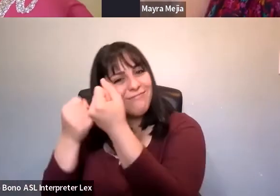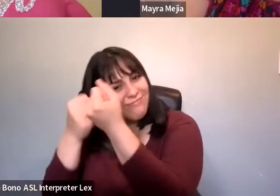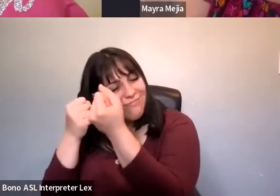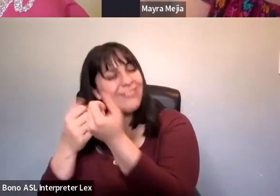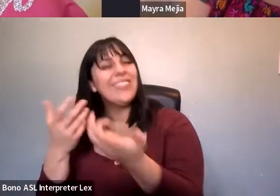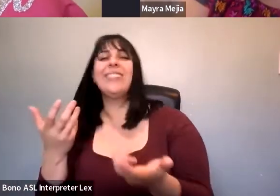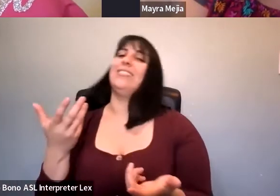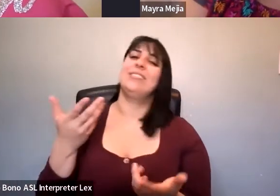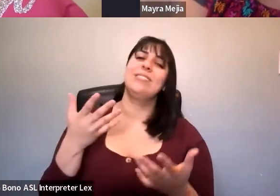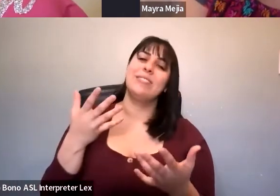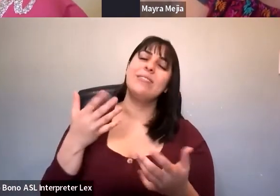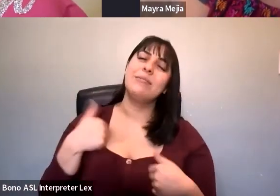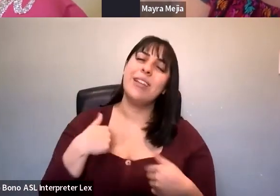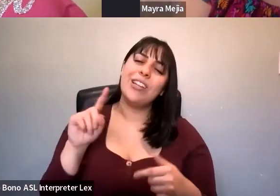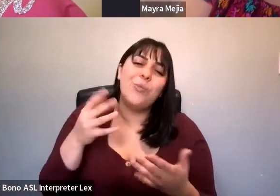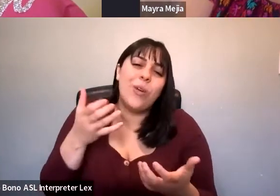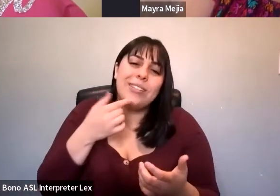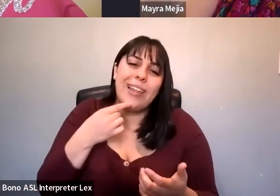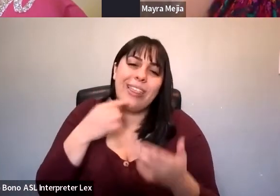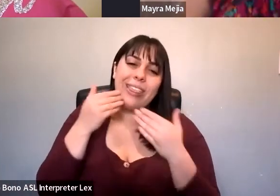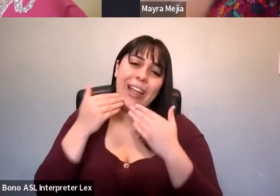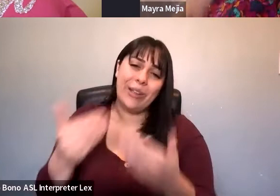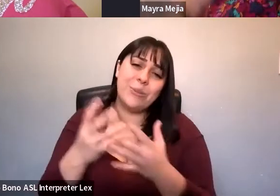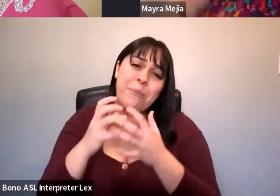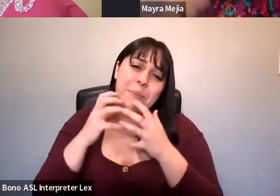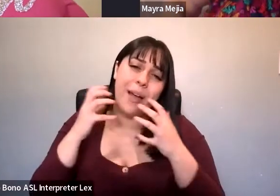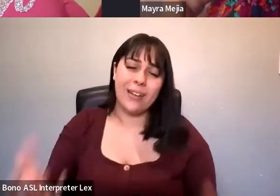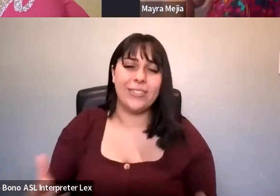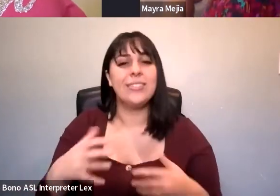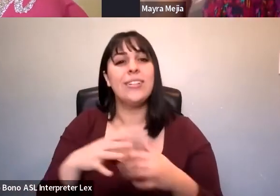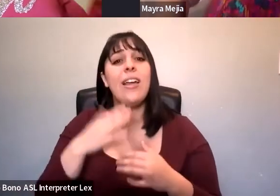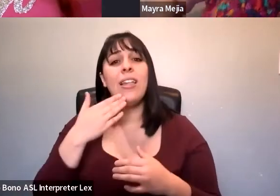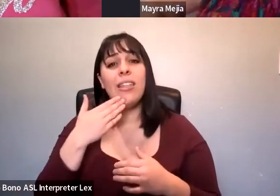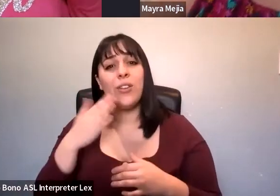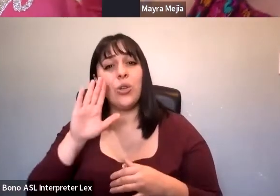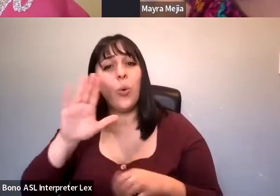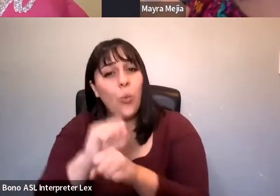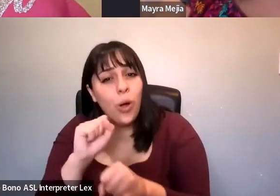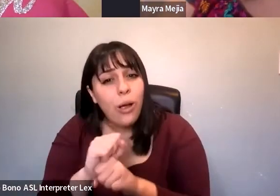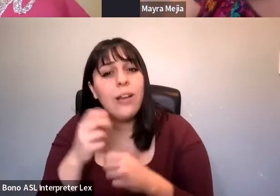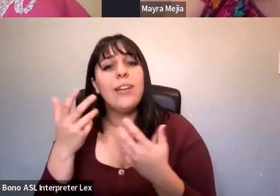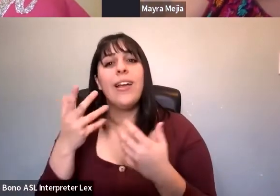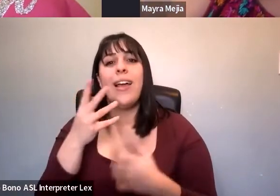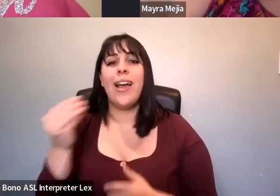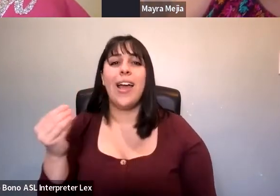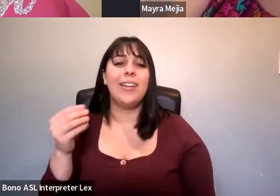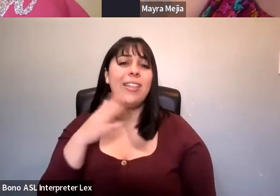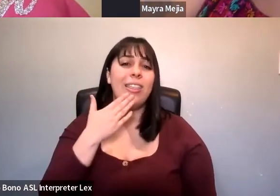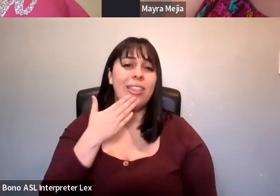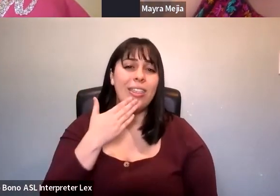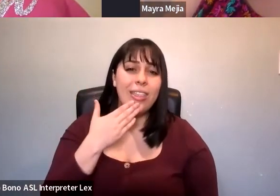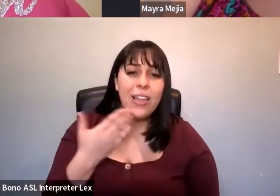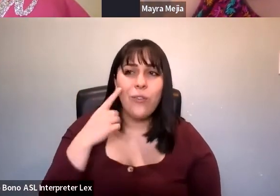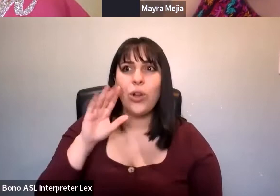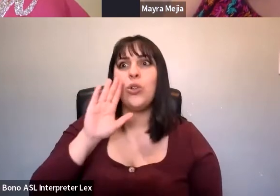So I just want to say thank you. Thank you so much. Thank you for your work. And thank you for, all you